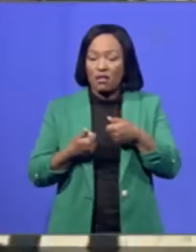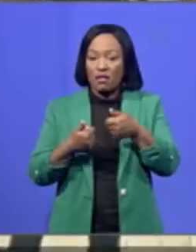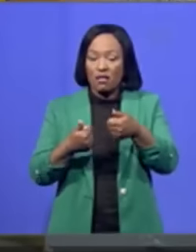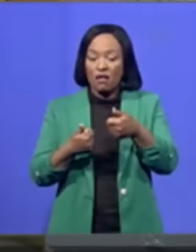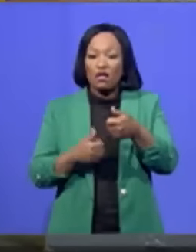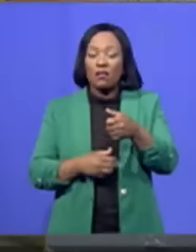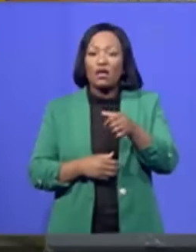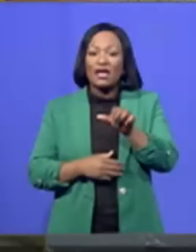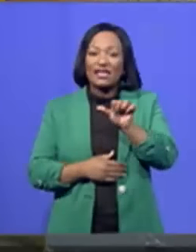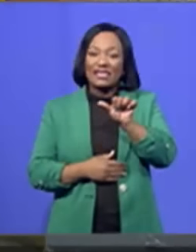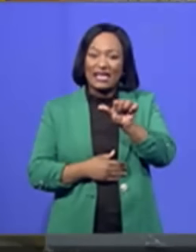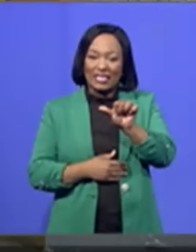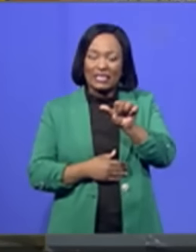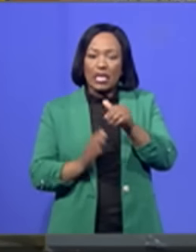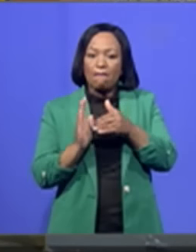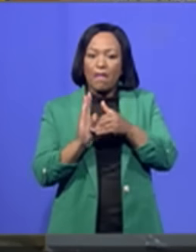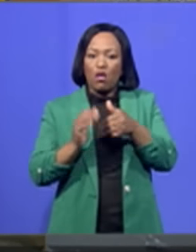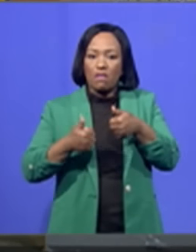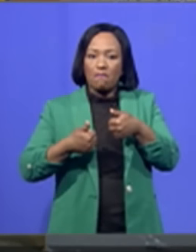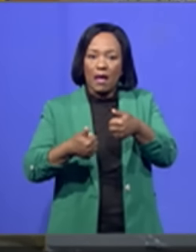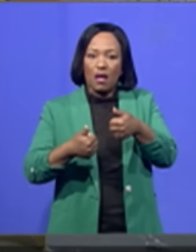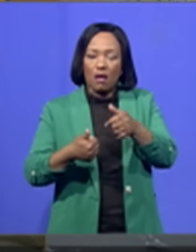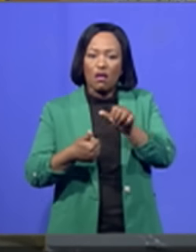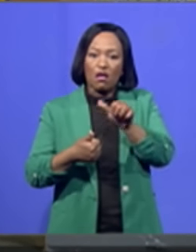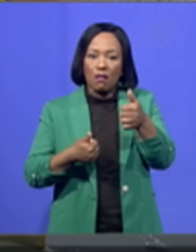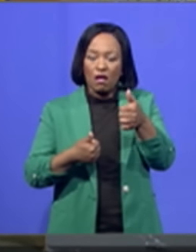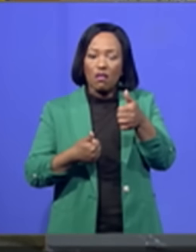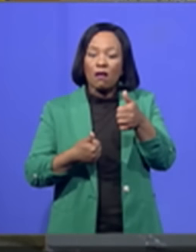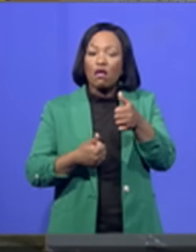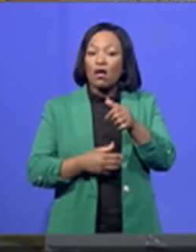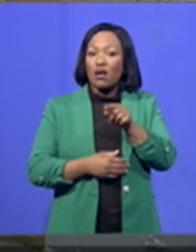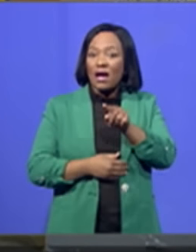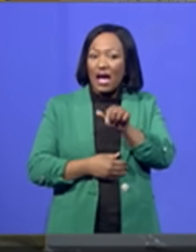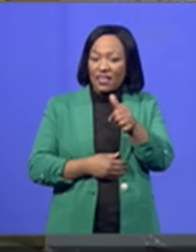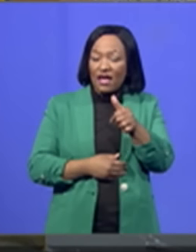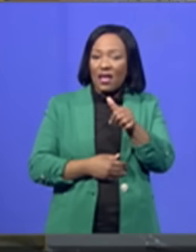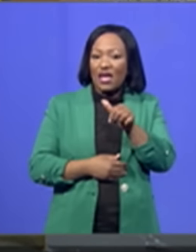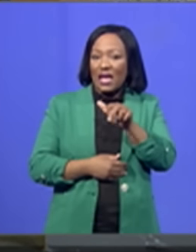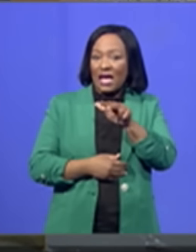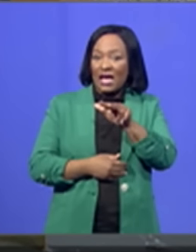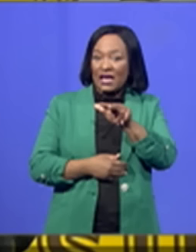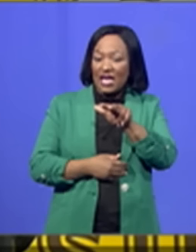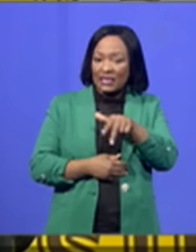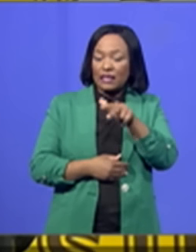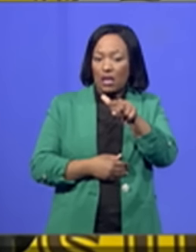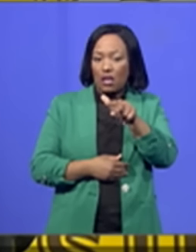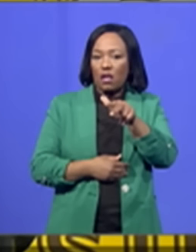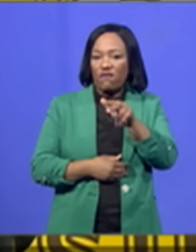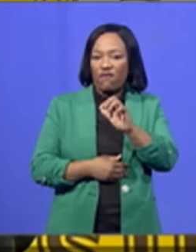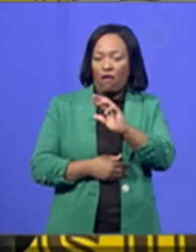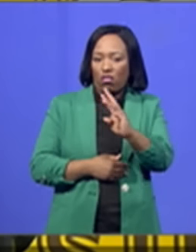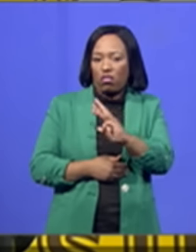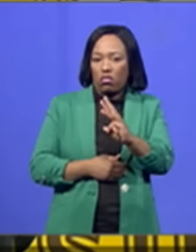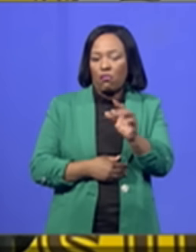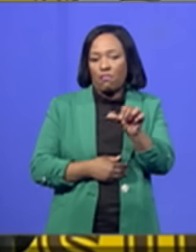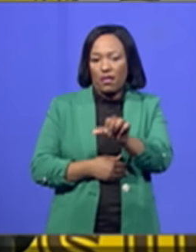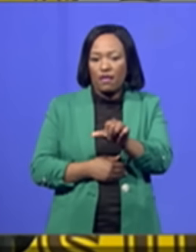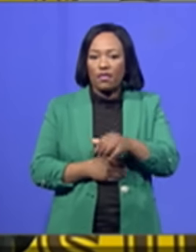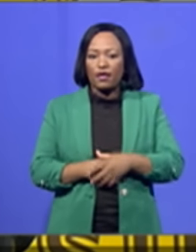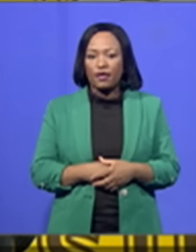dimilione tše tshela gomme ba kgone go dira dikgopelo tša 37 tša kgato ya kgalemo. SIU tracked down